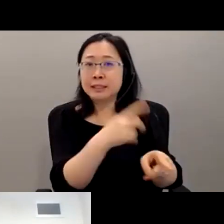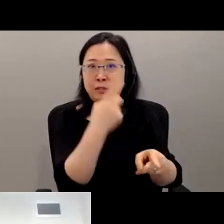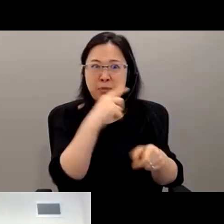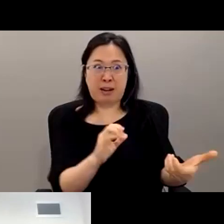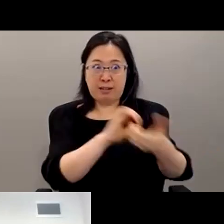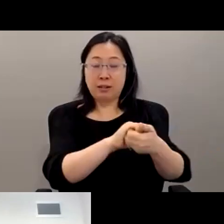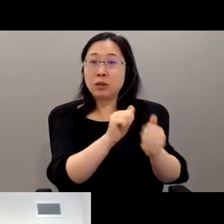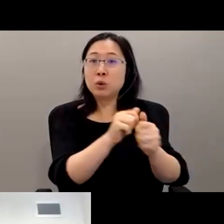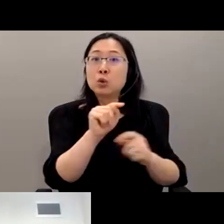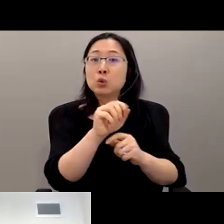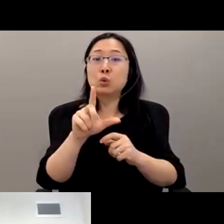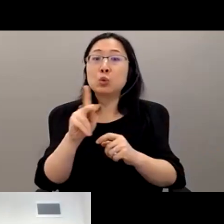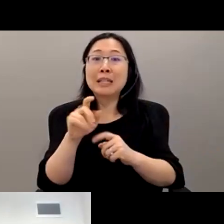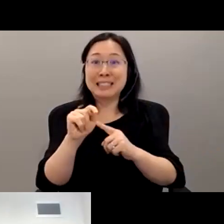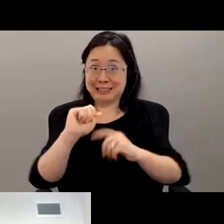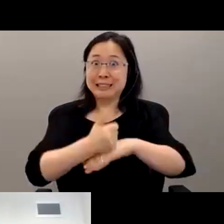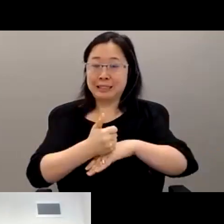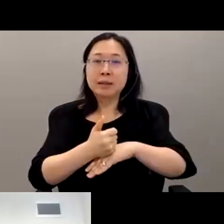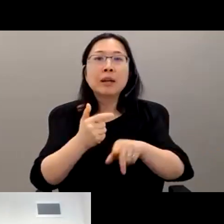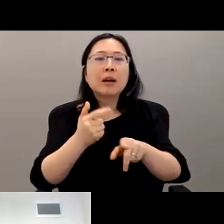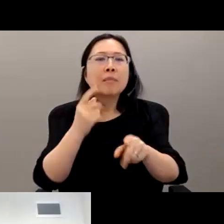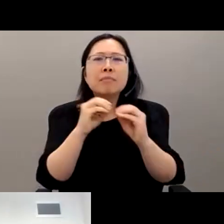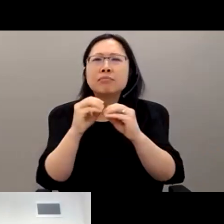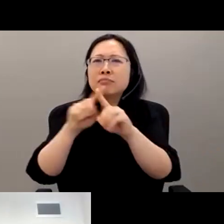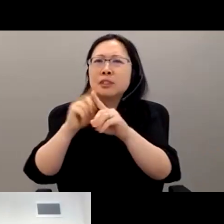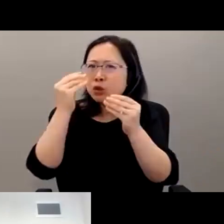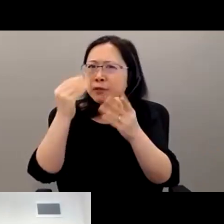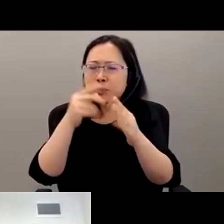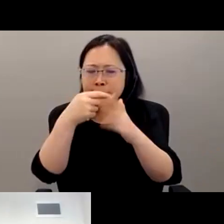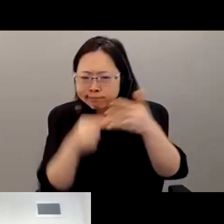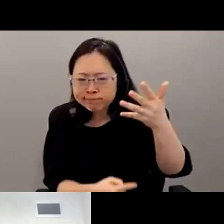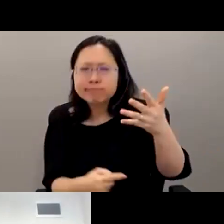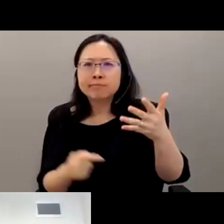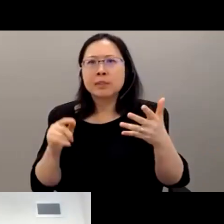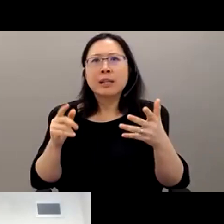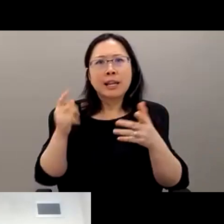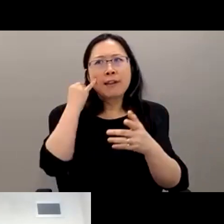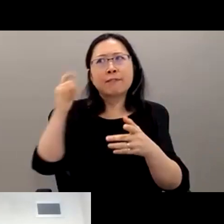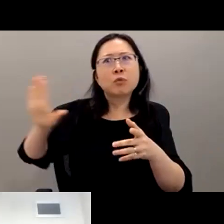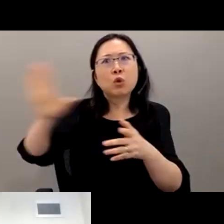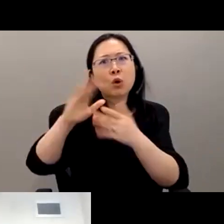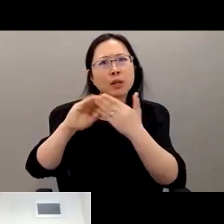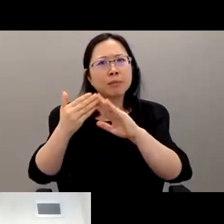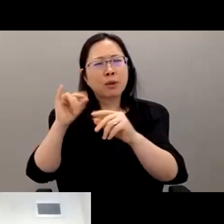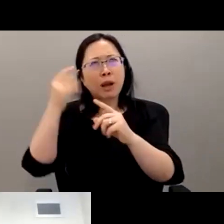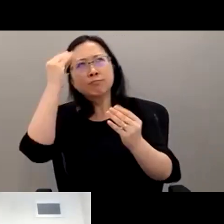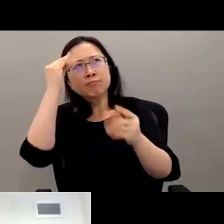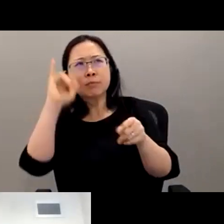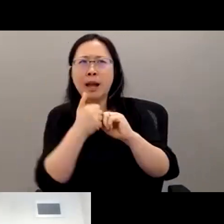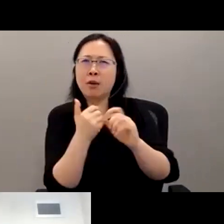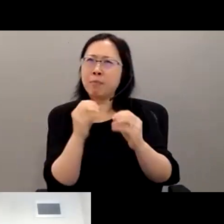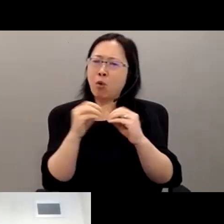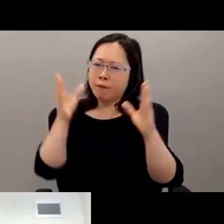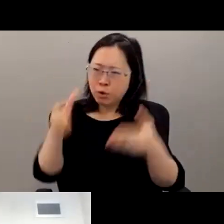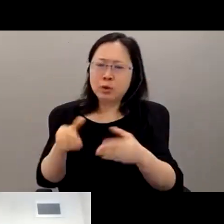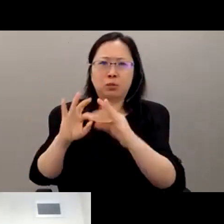of some things to think about if you are considering how can we be relationship focused community for our older adults,